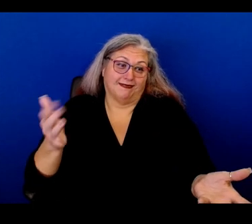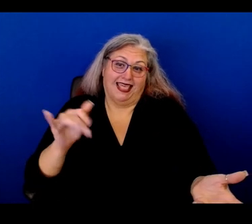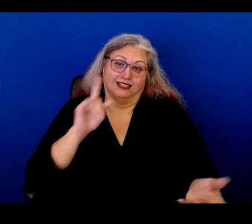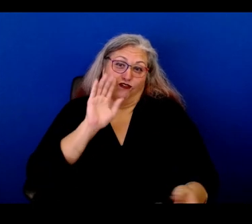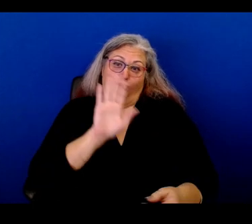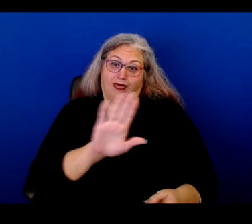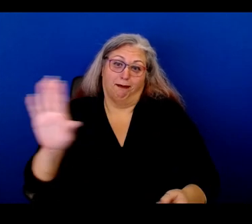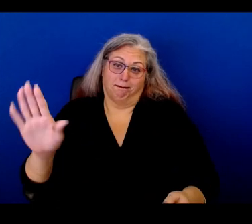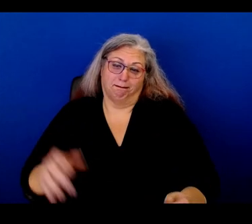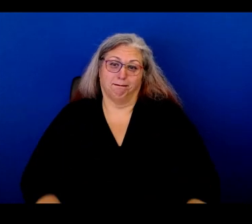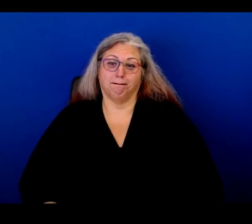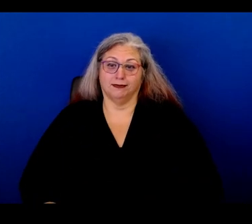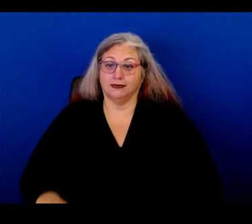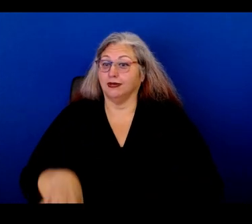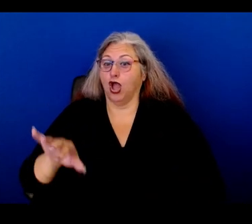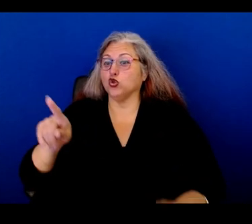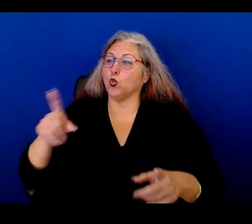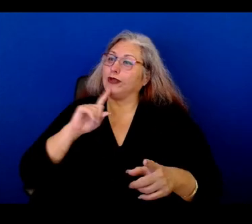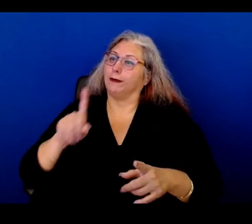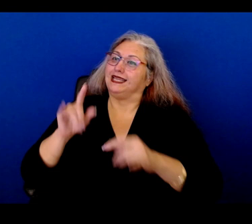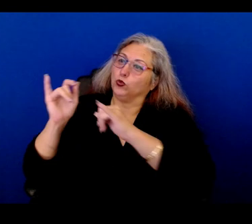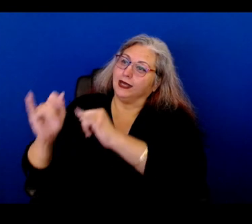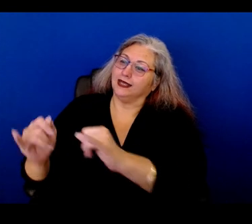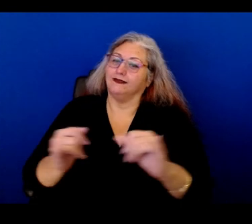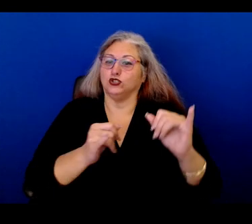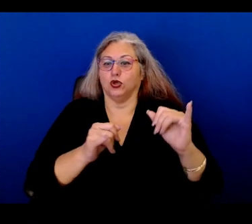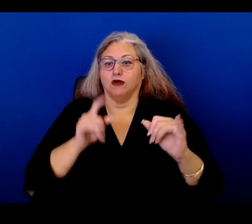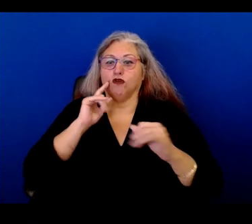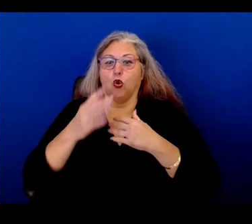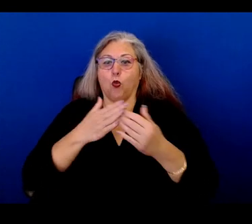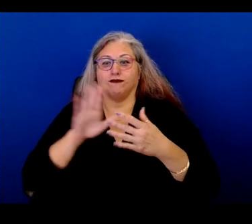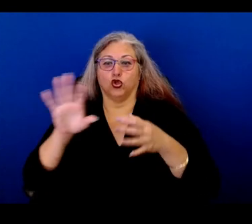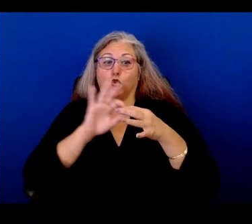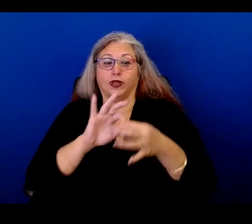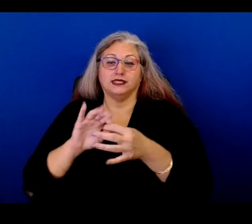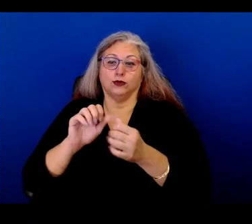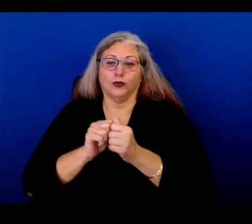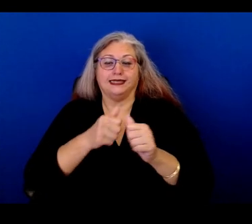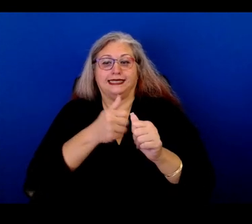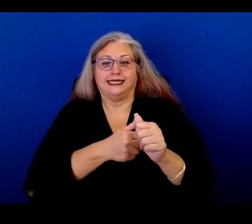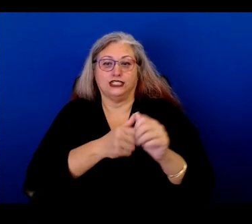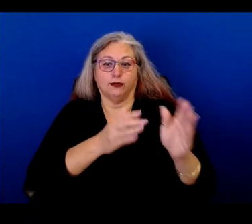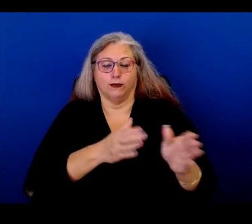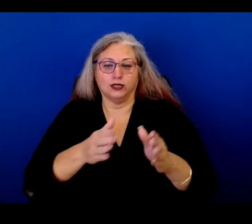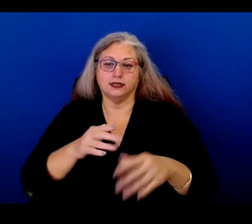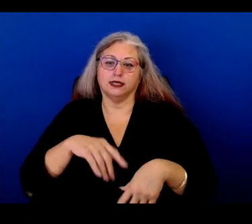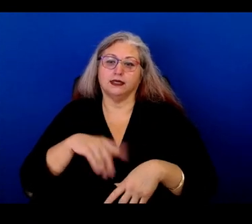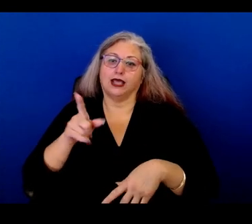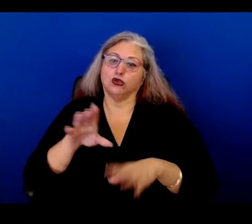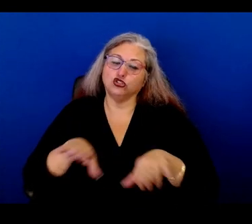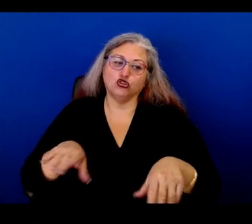You want it to be individual to what the relationship was with each person, like your children, like your friends,